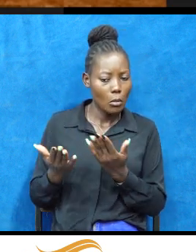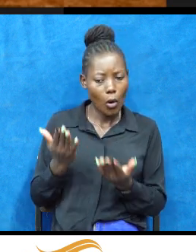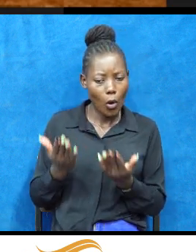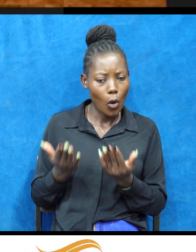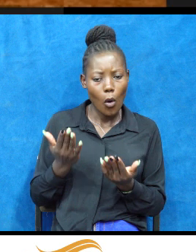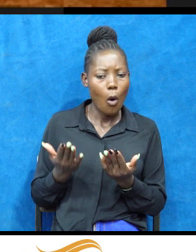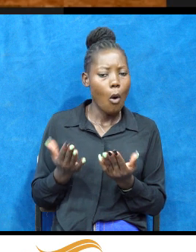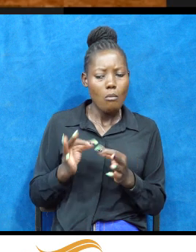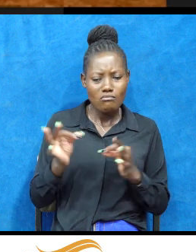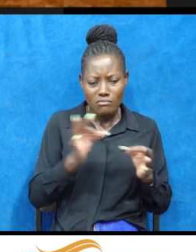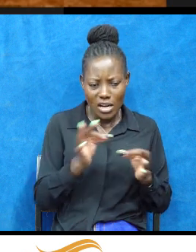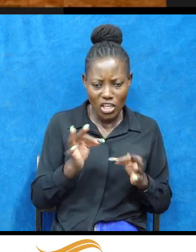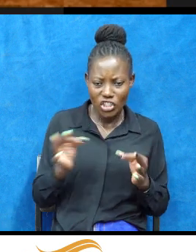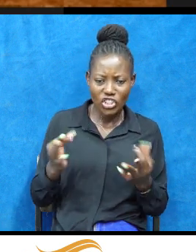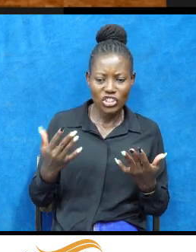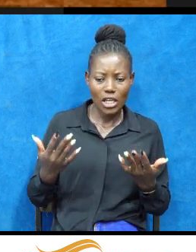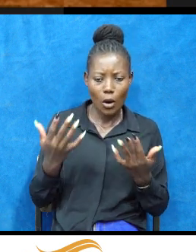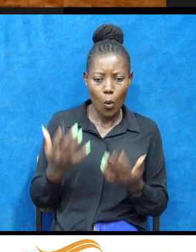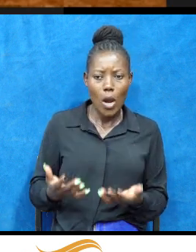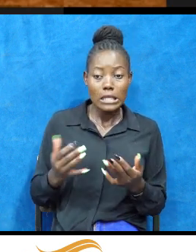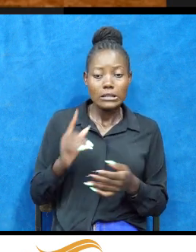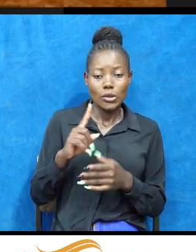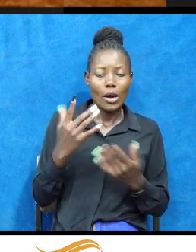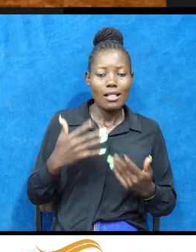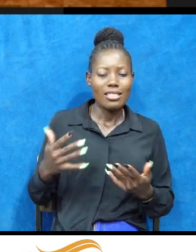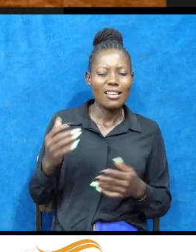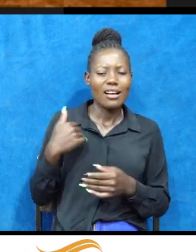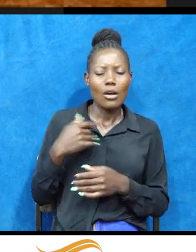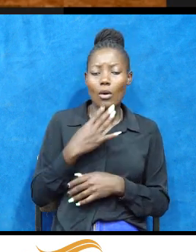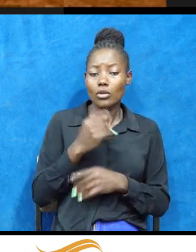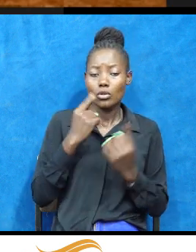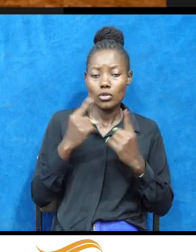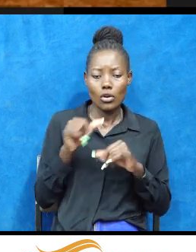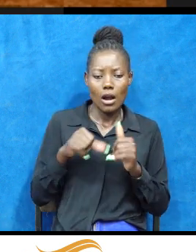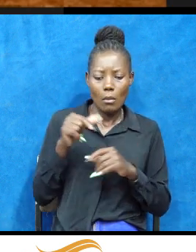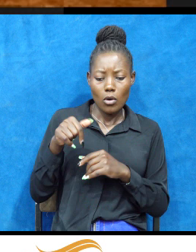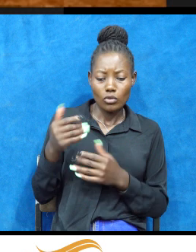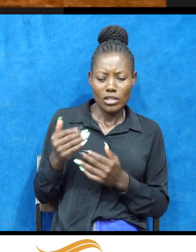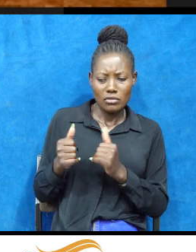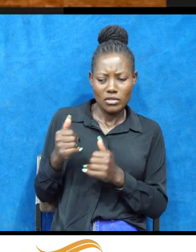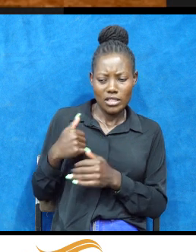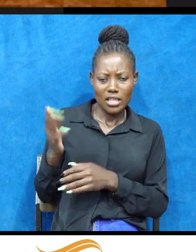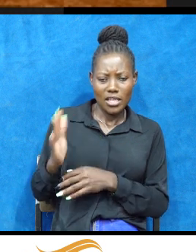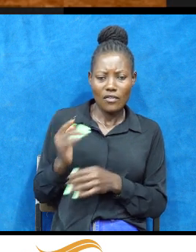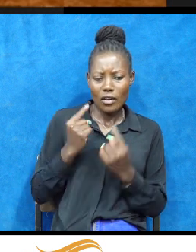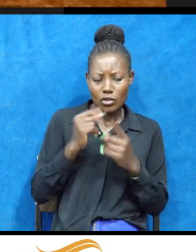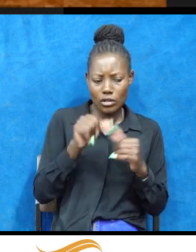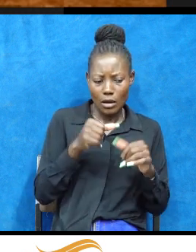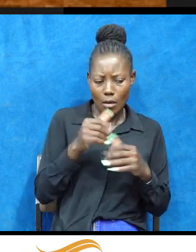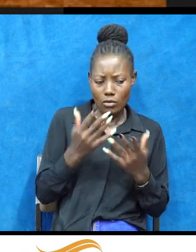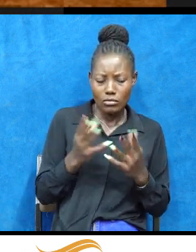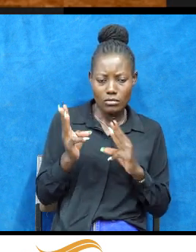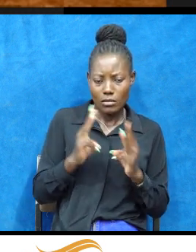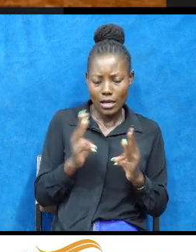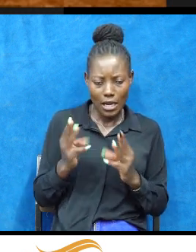want. And one thing I want to talk about today that we is almost never talked about in terms of